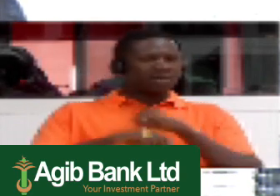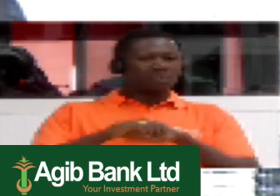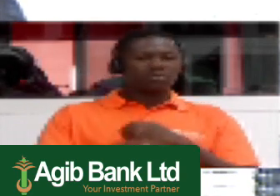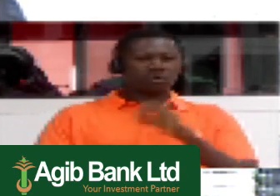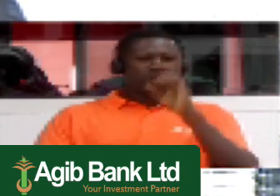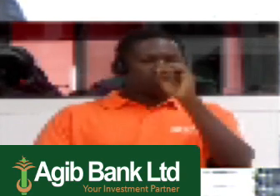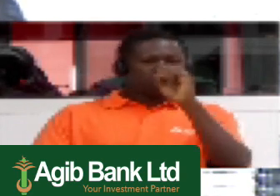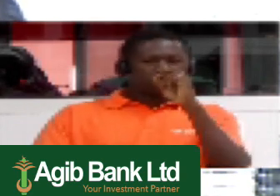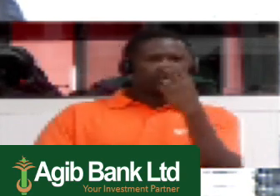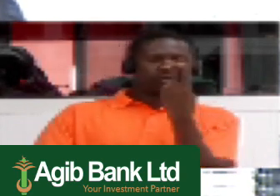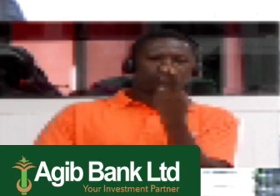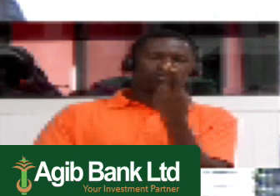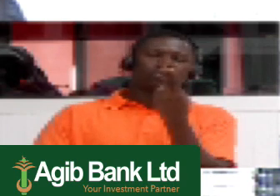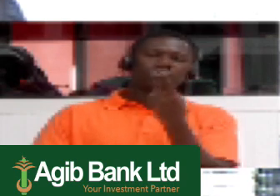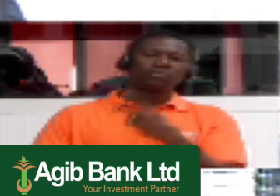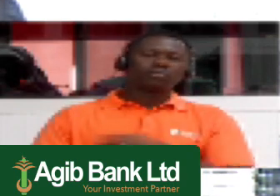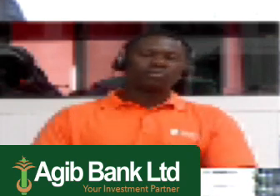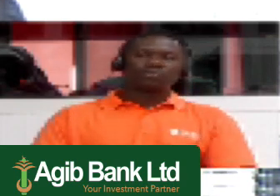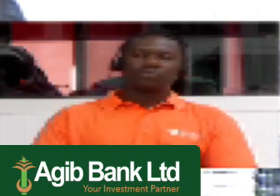the time he was an O2.